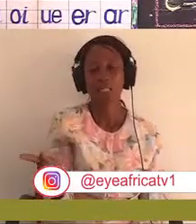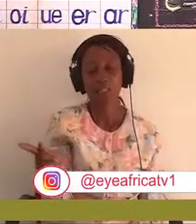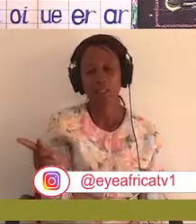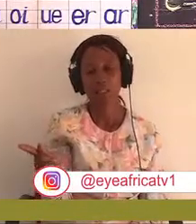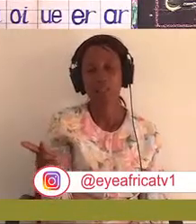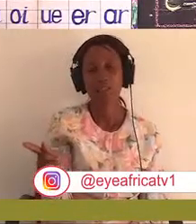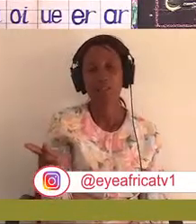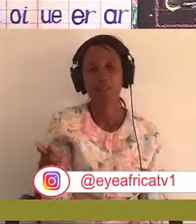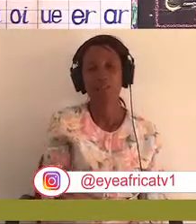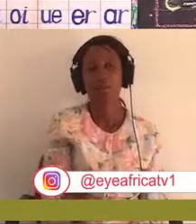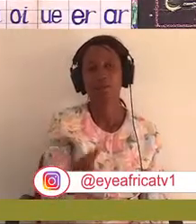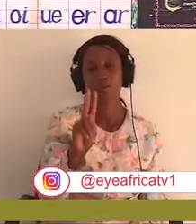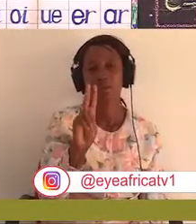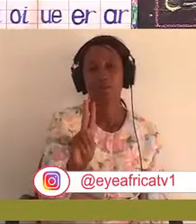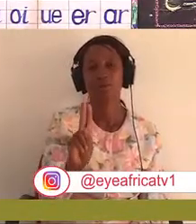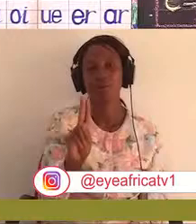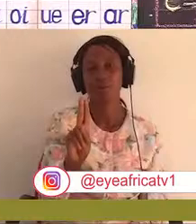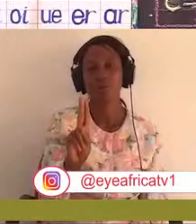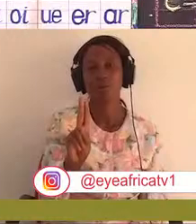Golf.